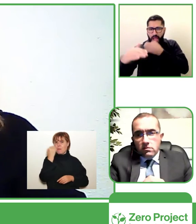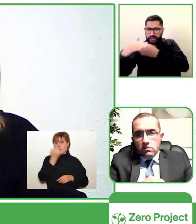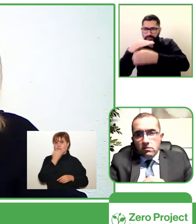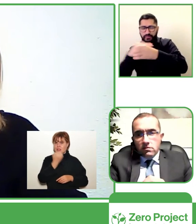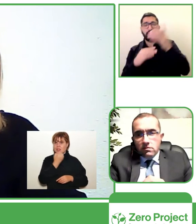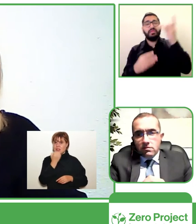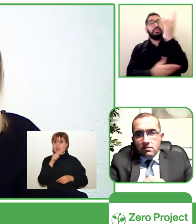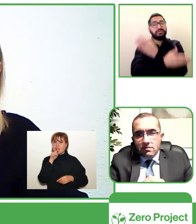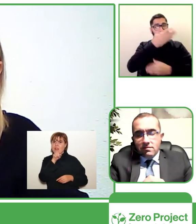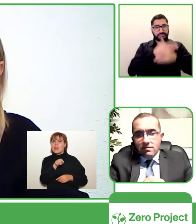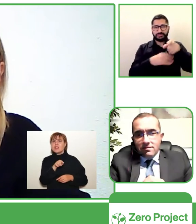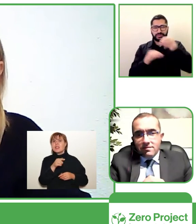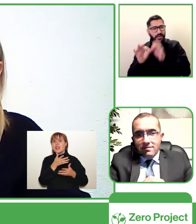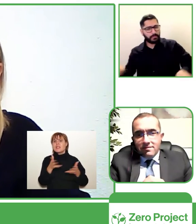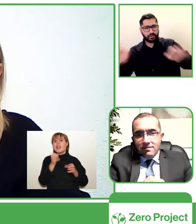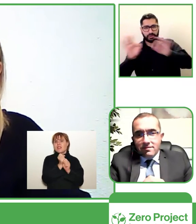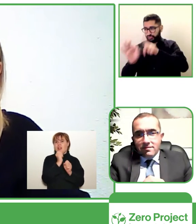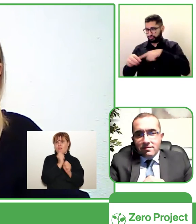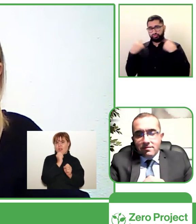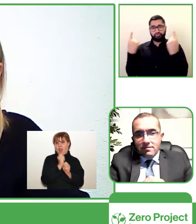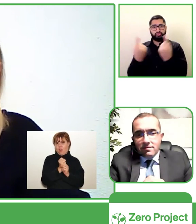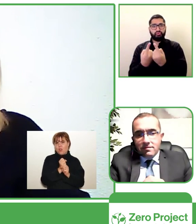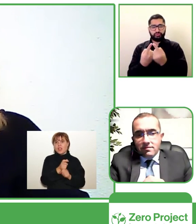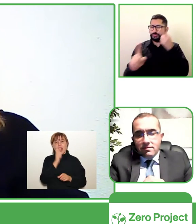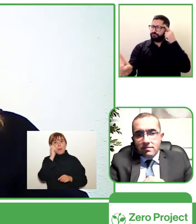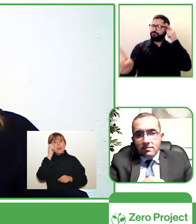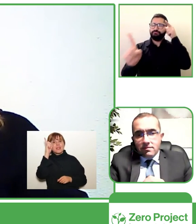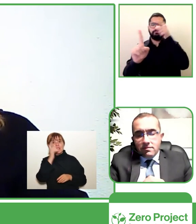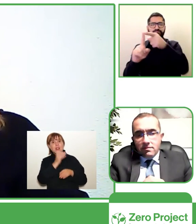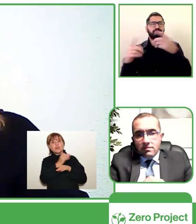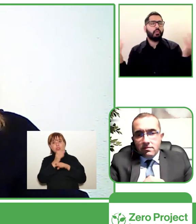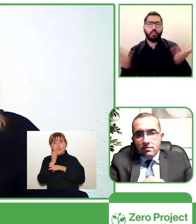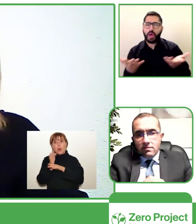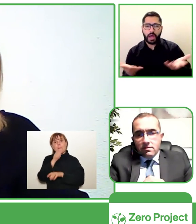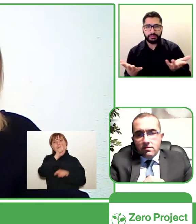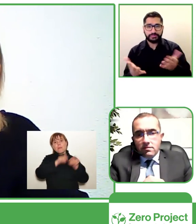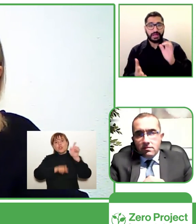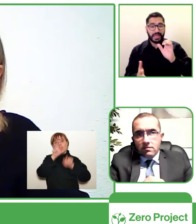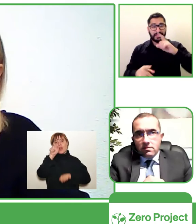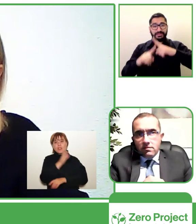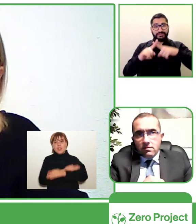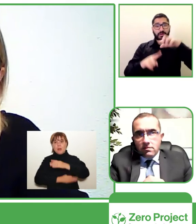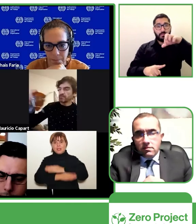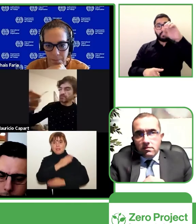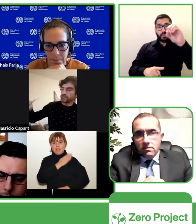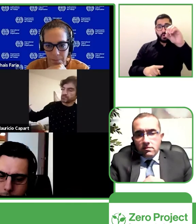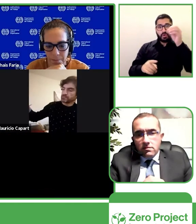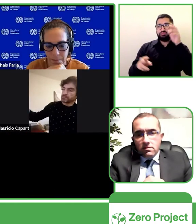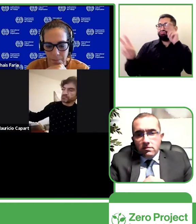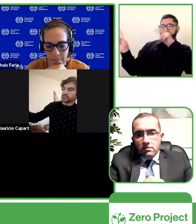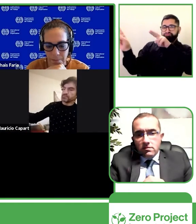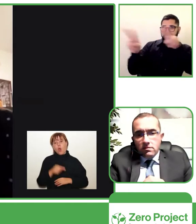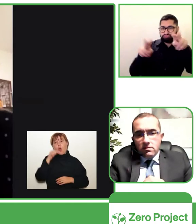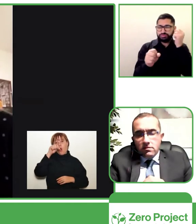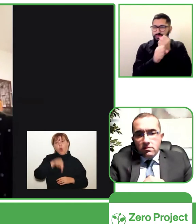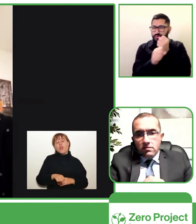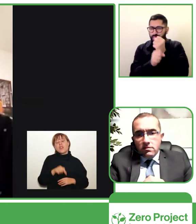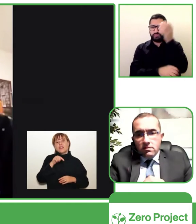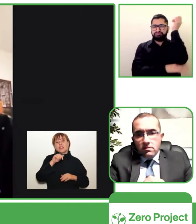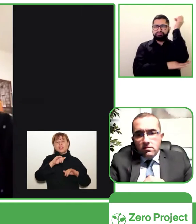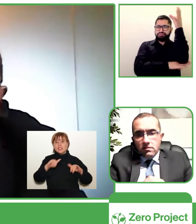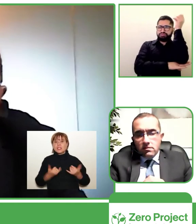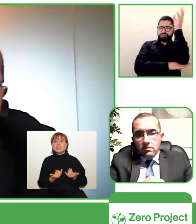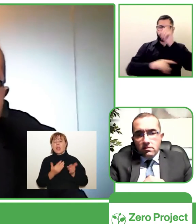us because the main pillar of Expo Inclusion is the work and training for people with